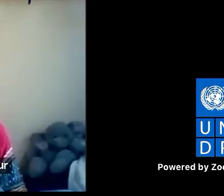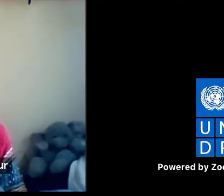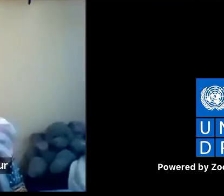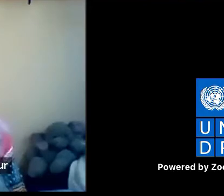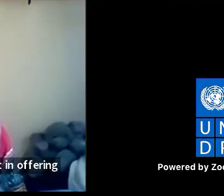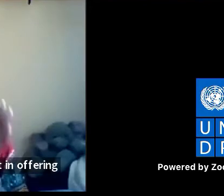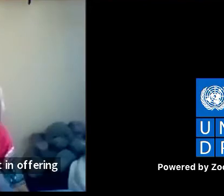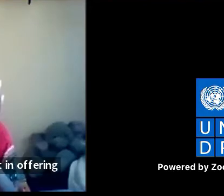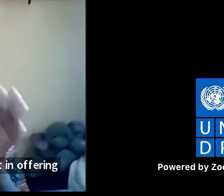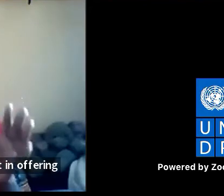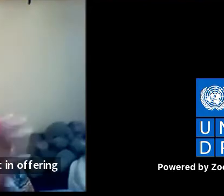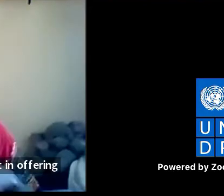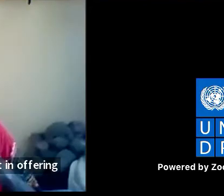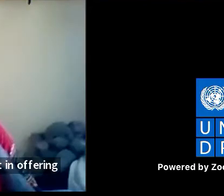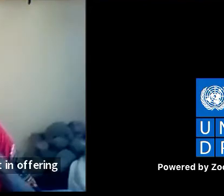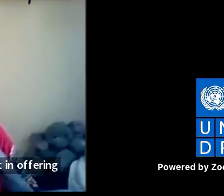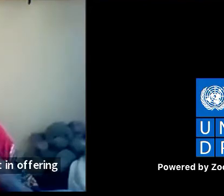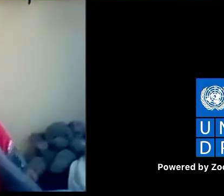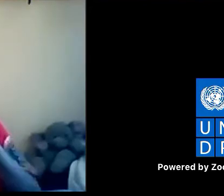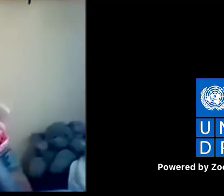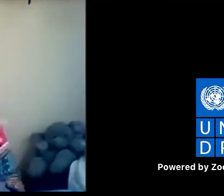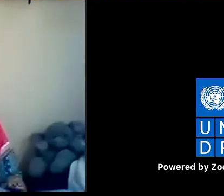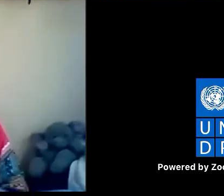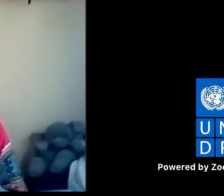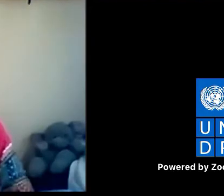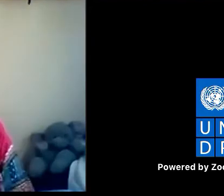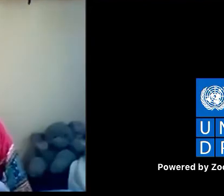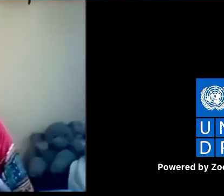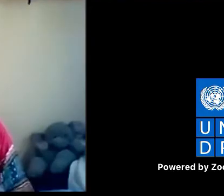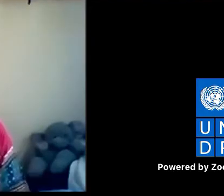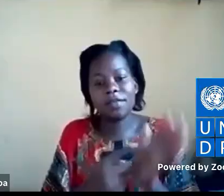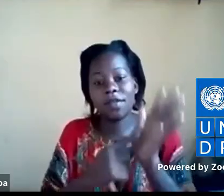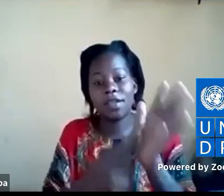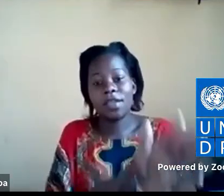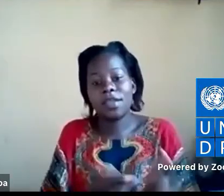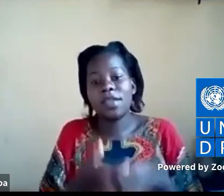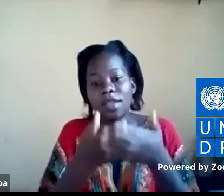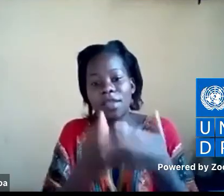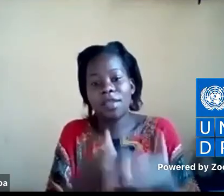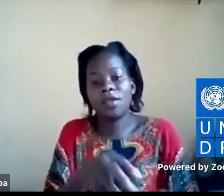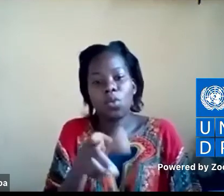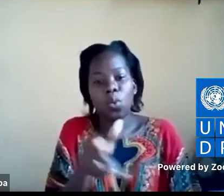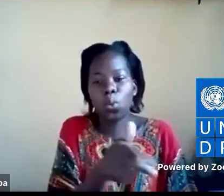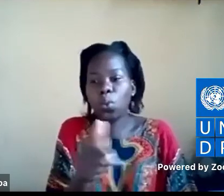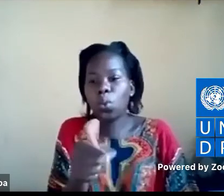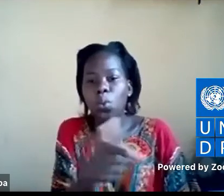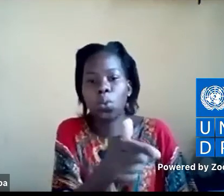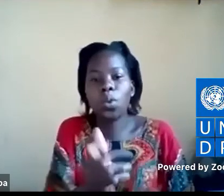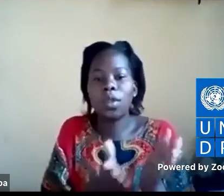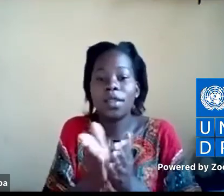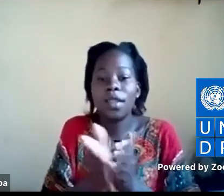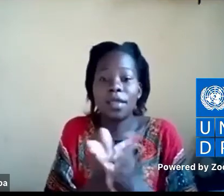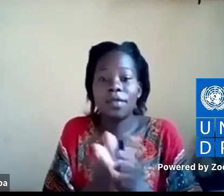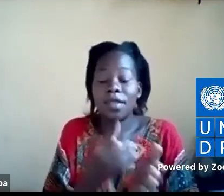sector? Example, offer fumigation services. I think they mentioned that you need to be on this supplier